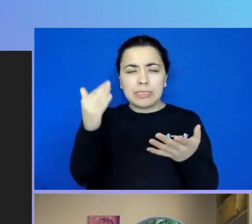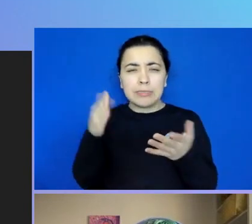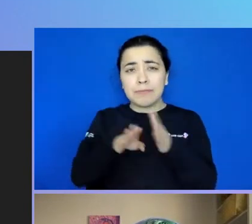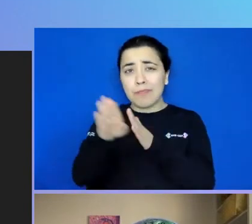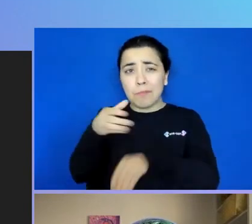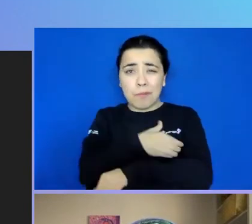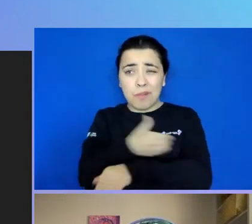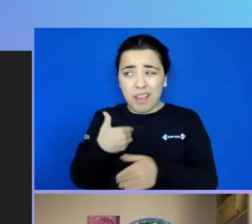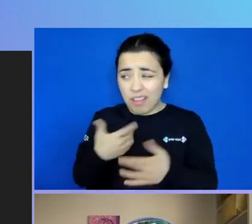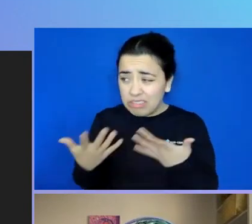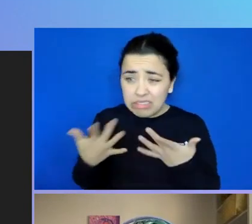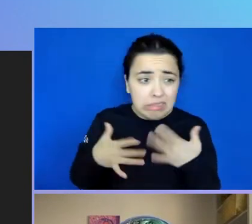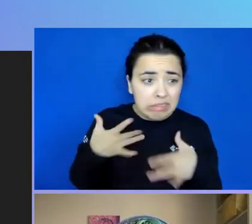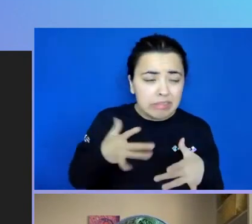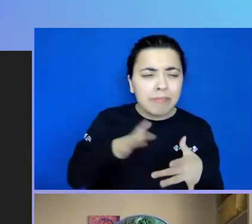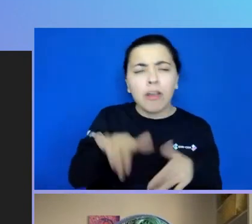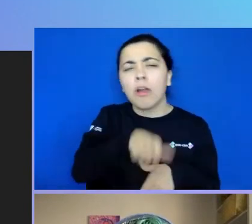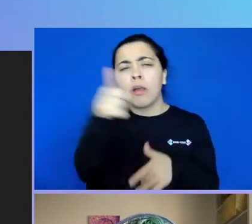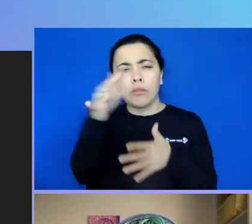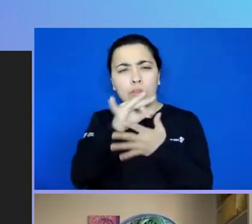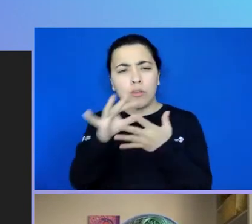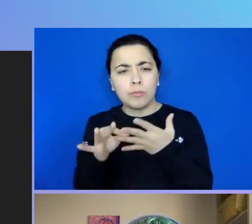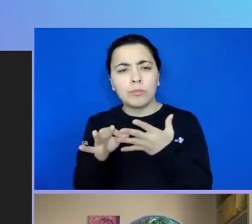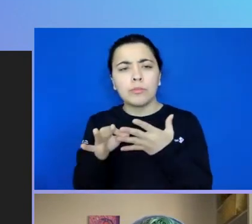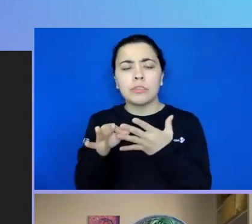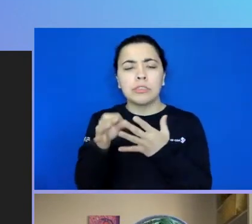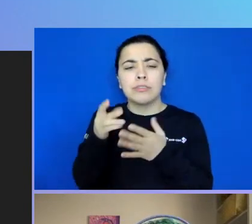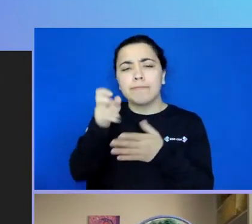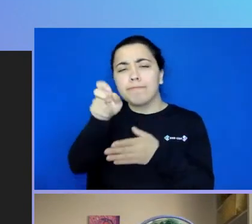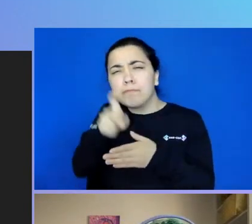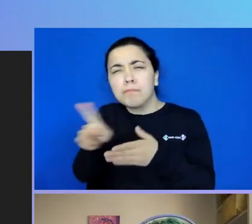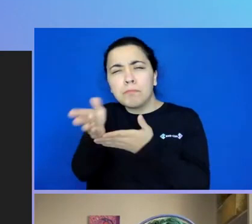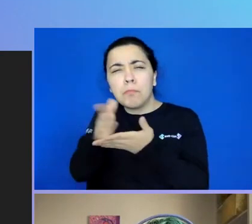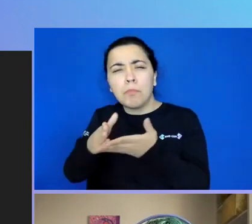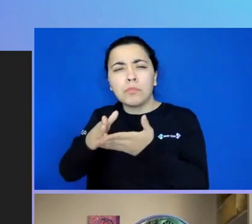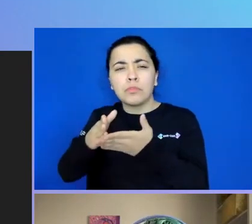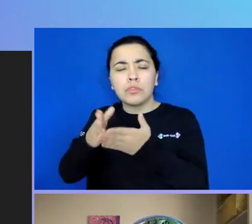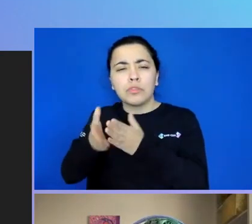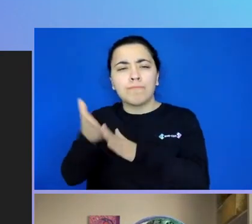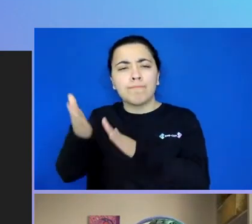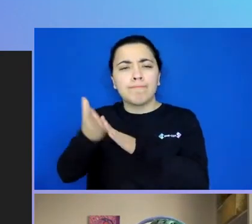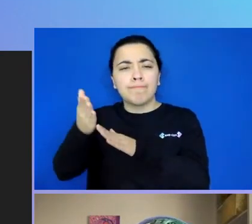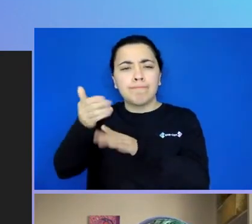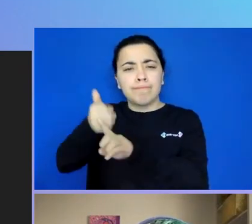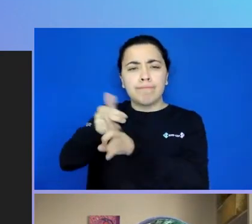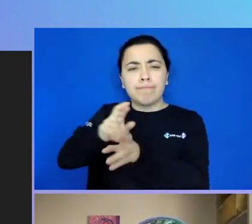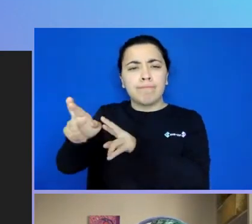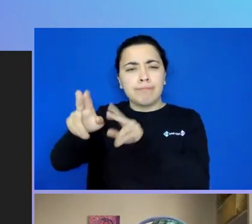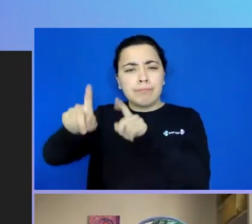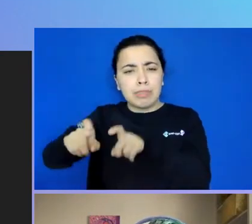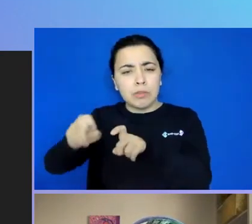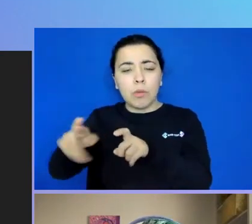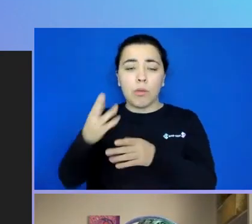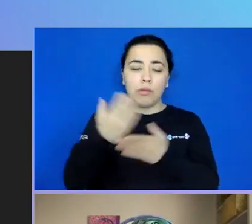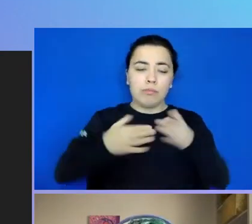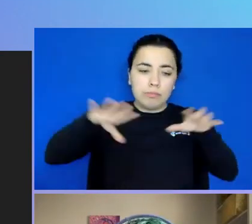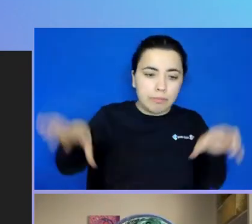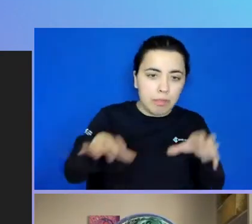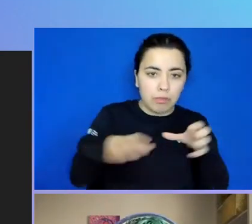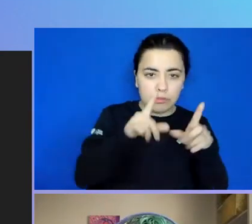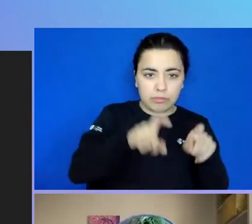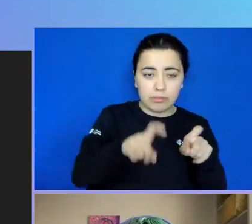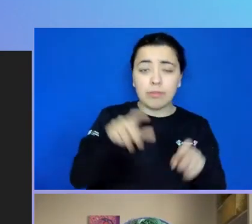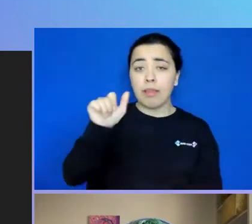do, other options would be semi-automated testing and manual testing. So you can use the Axe browser, the Axe DevTools